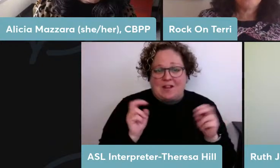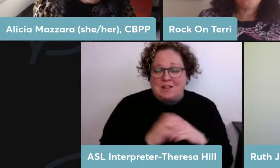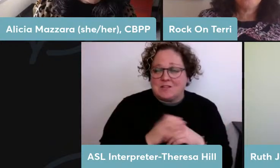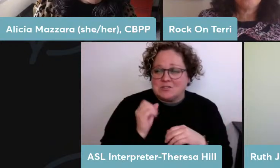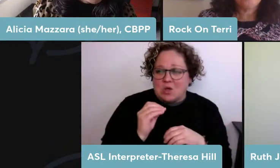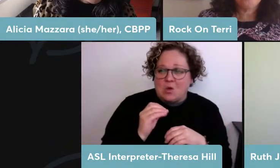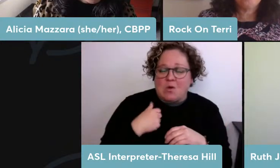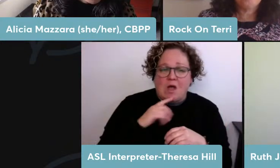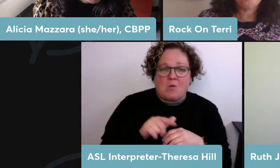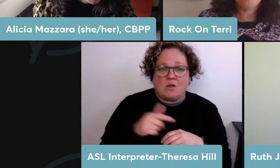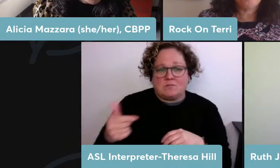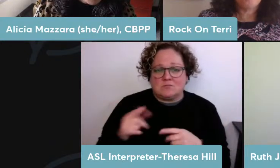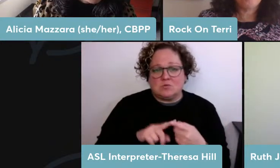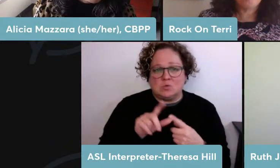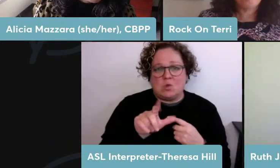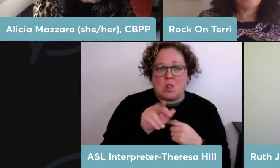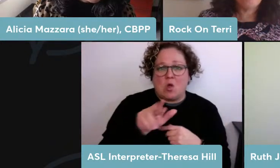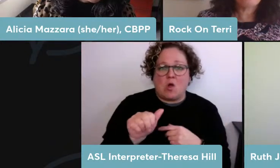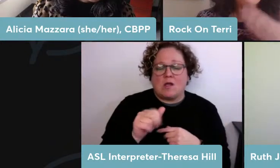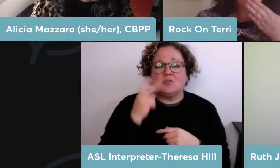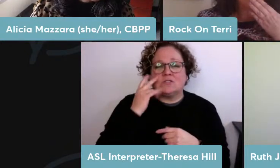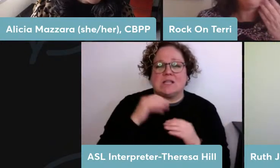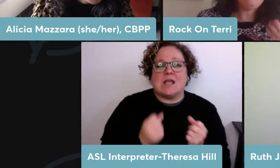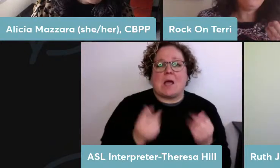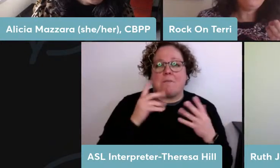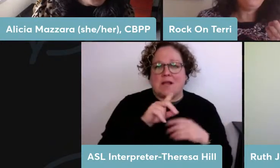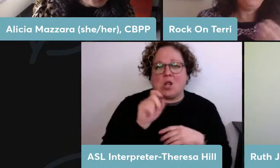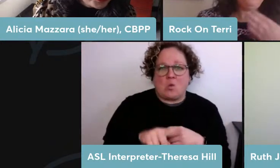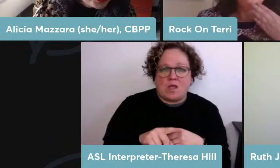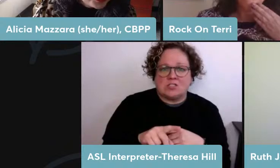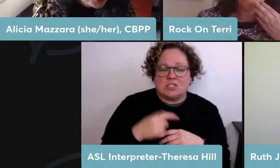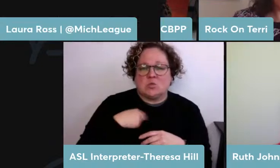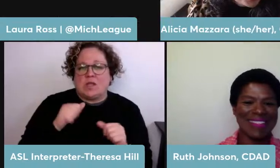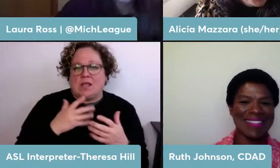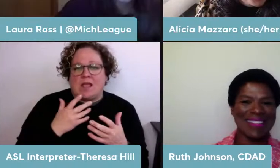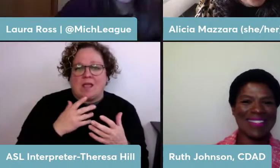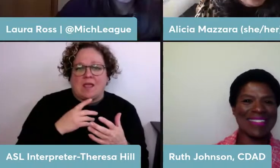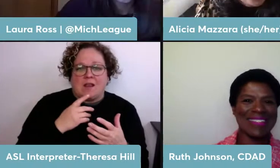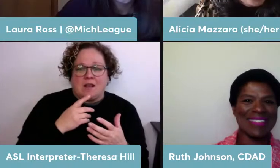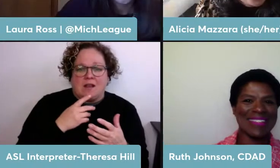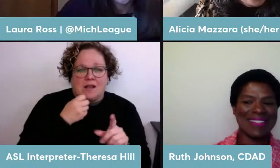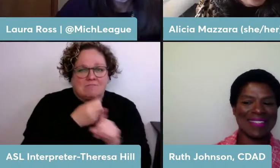flip it over to Laura to see how many we can get through in our remaining time.